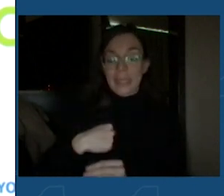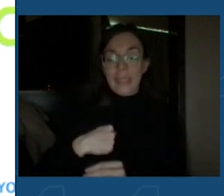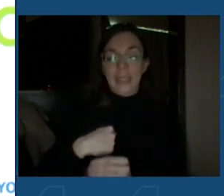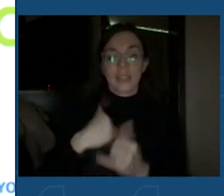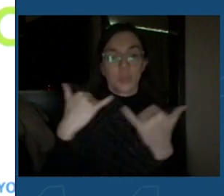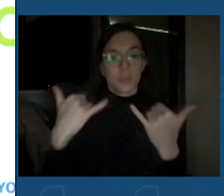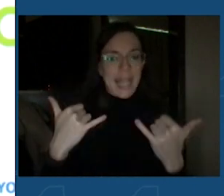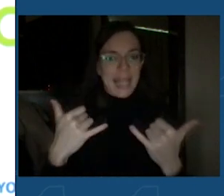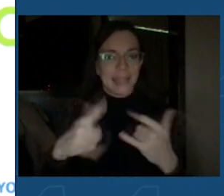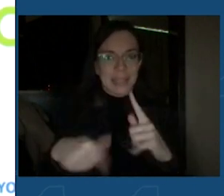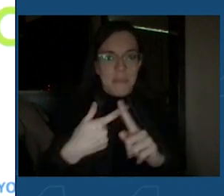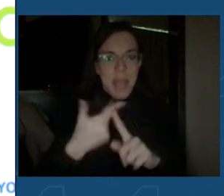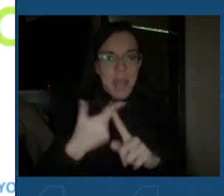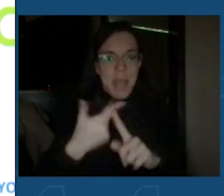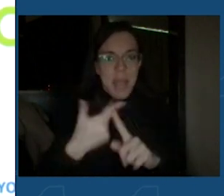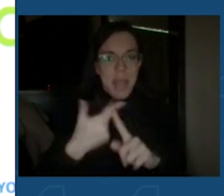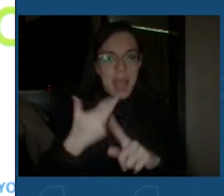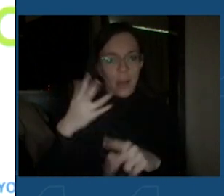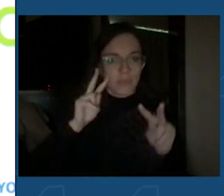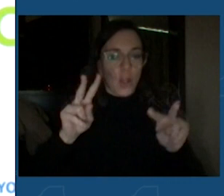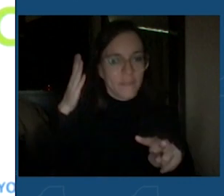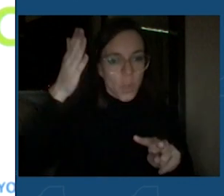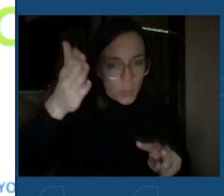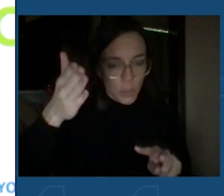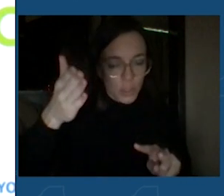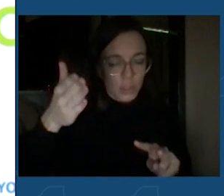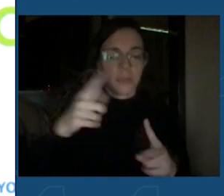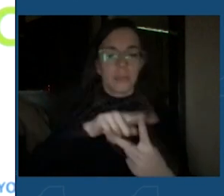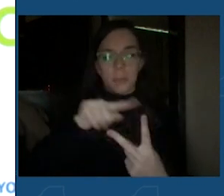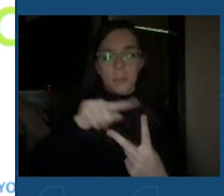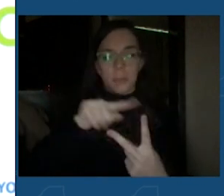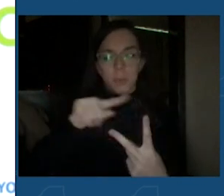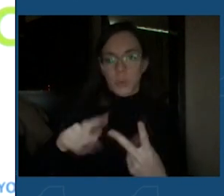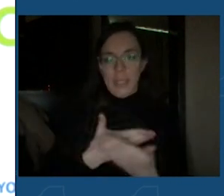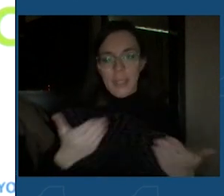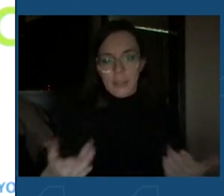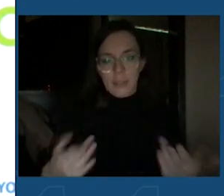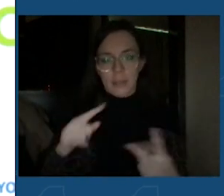looking forward, about two things.